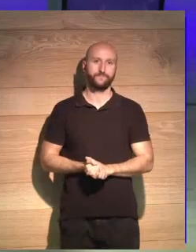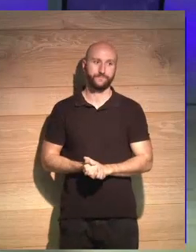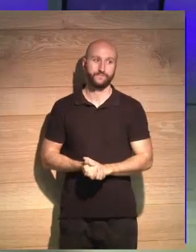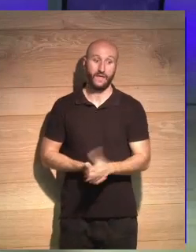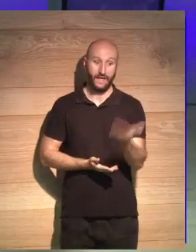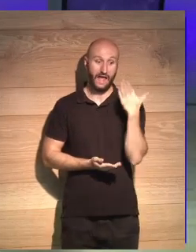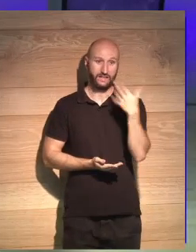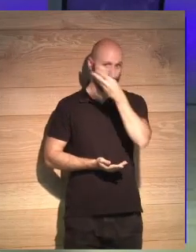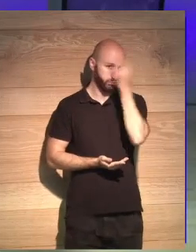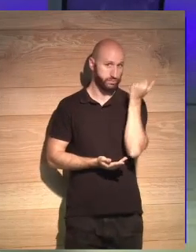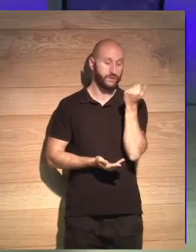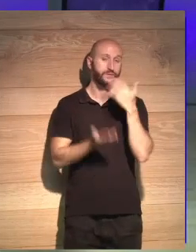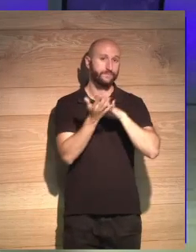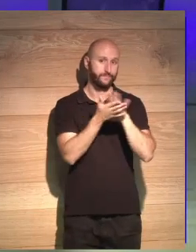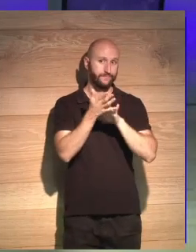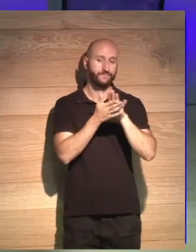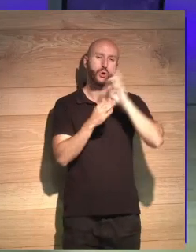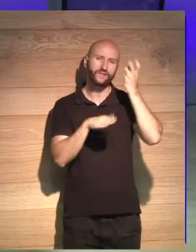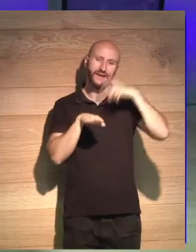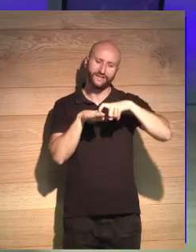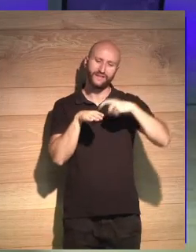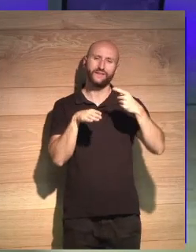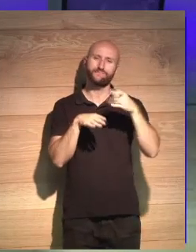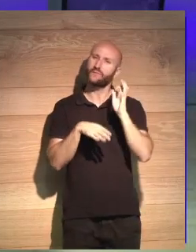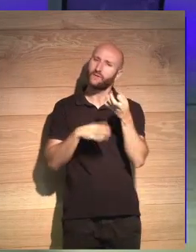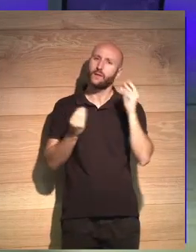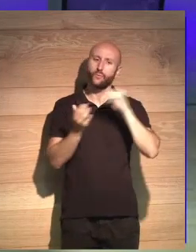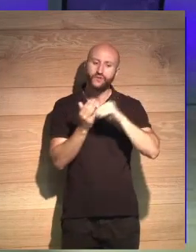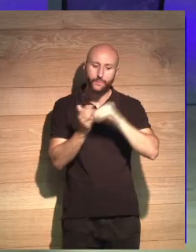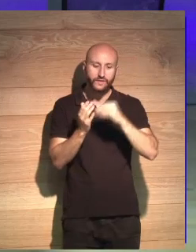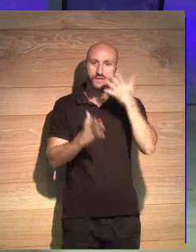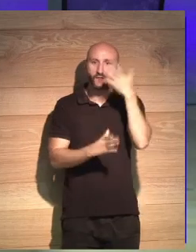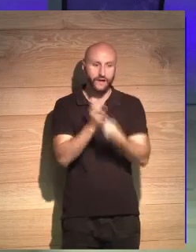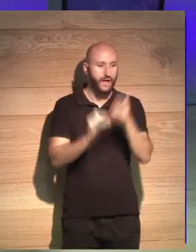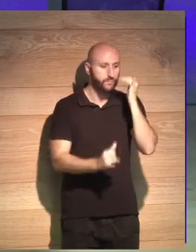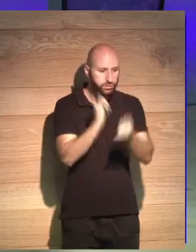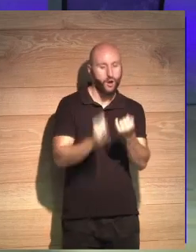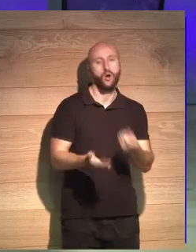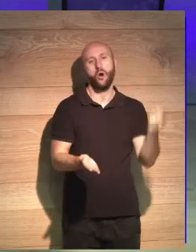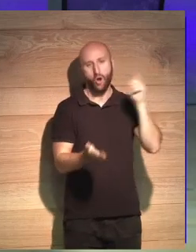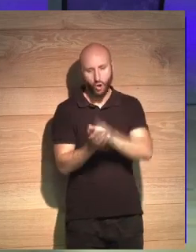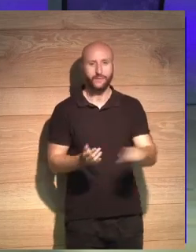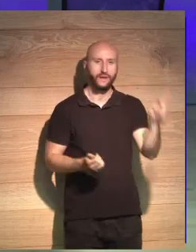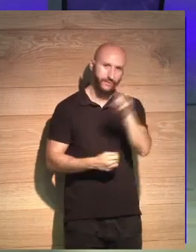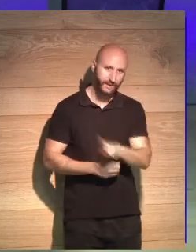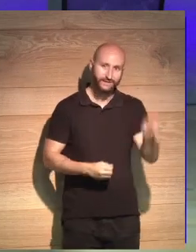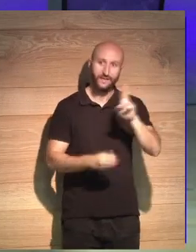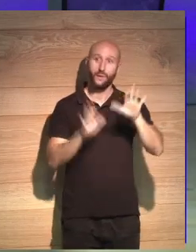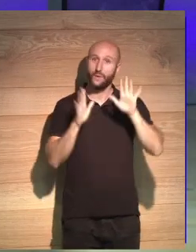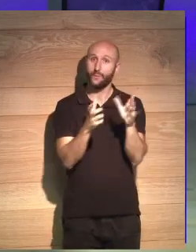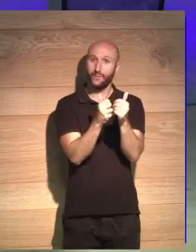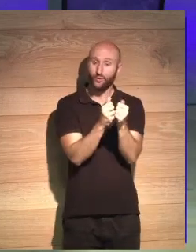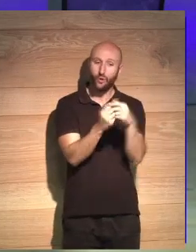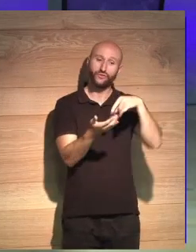games. And I forgot to say that another feature is that even though many times you fail and you have to